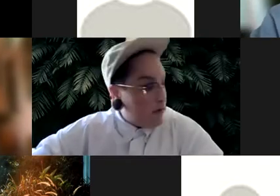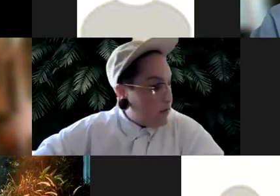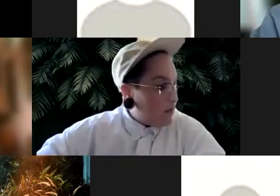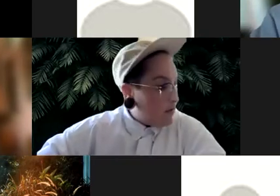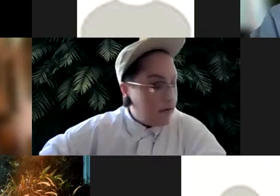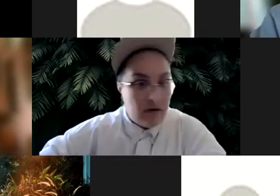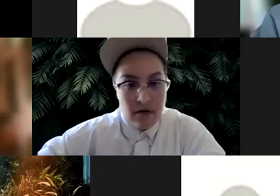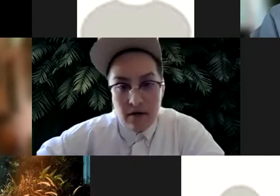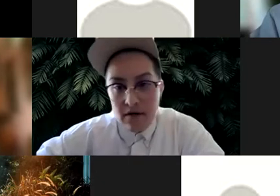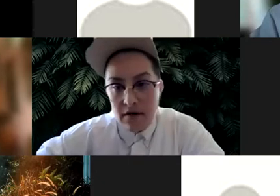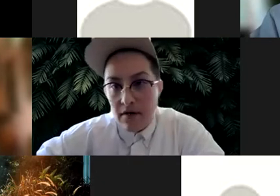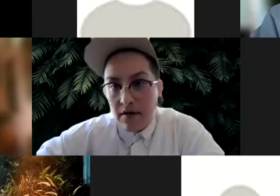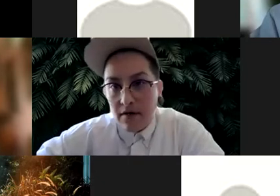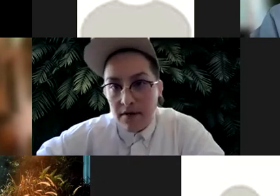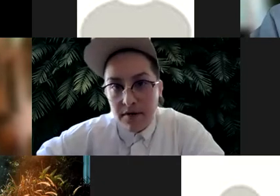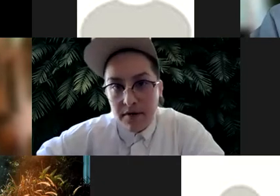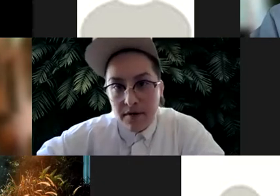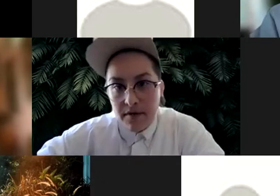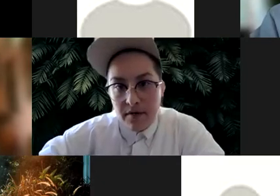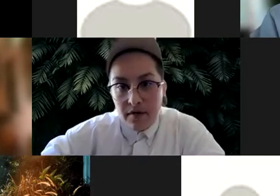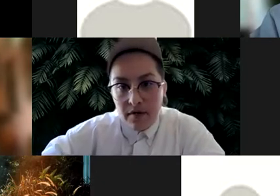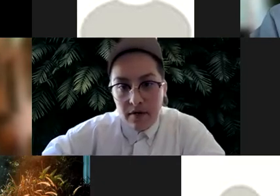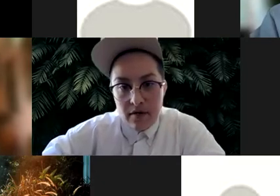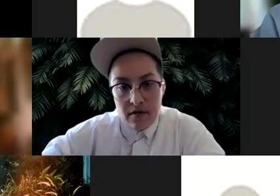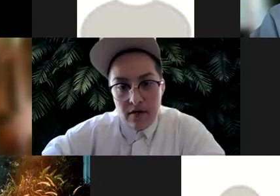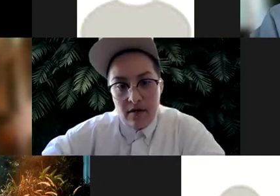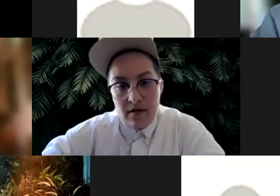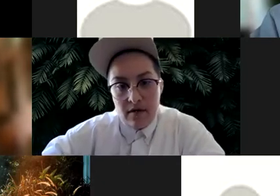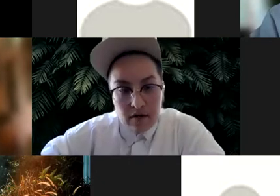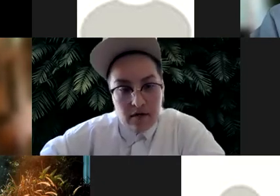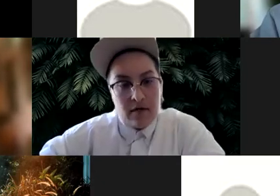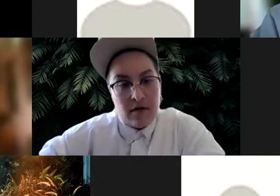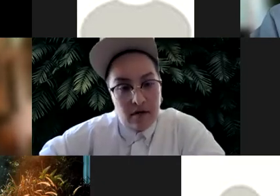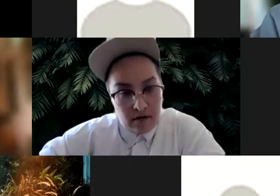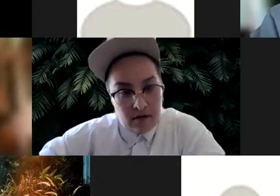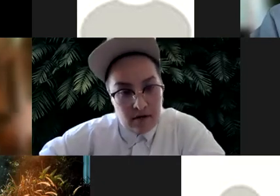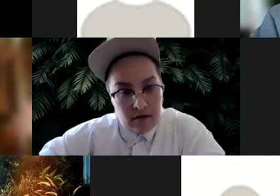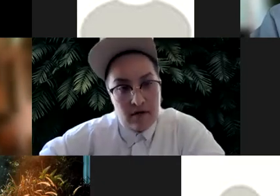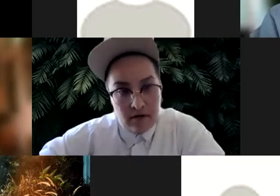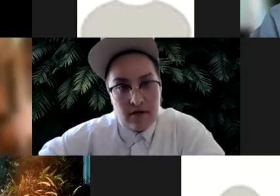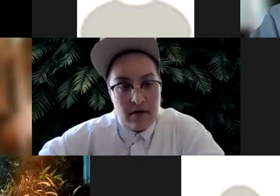actually doing okay on time.